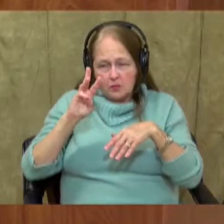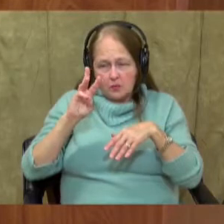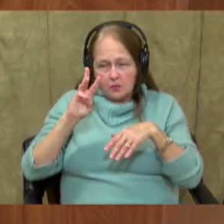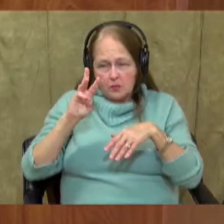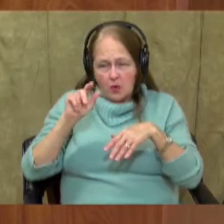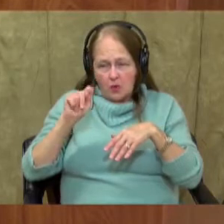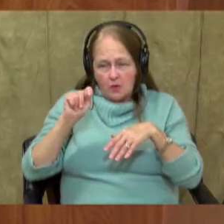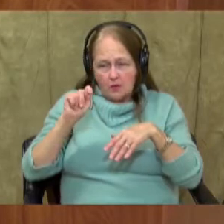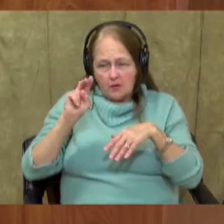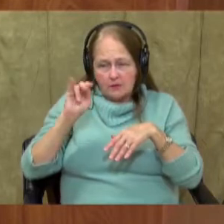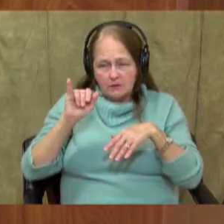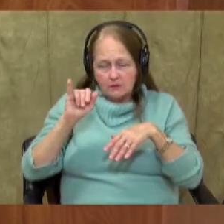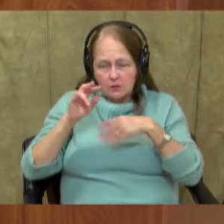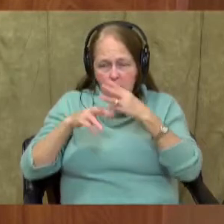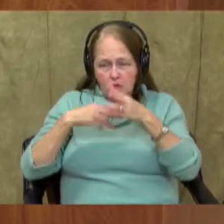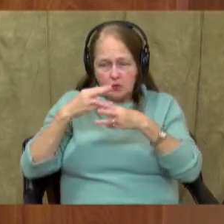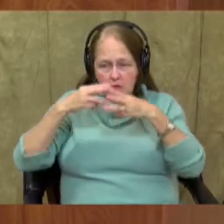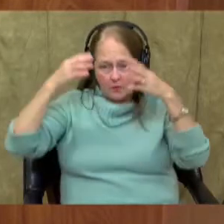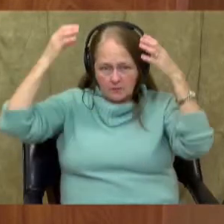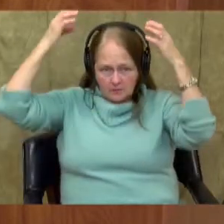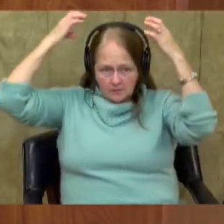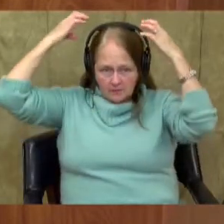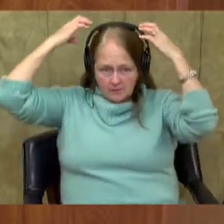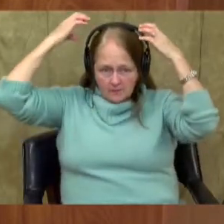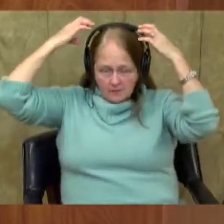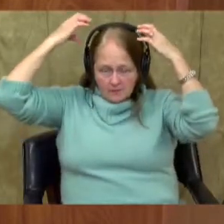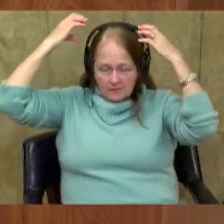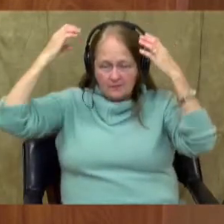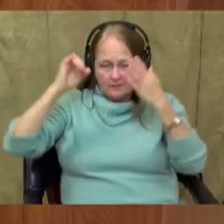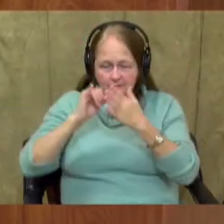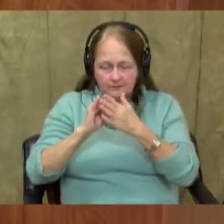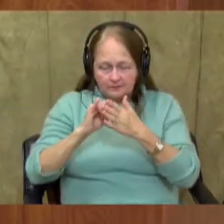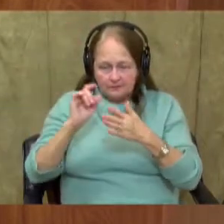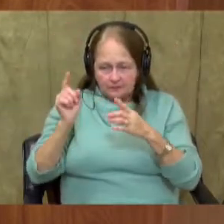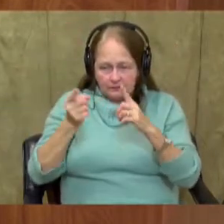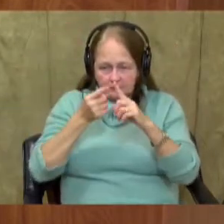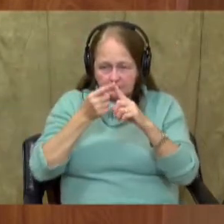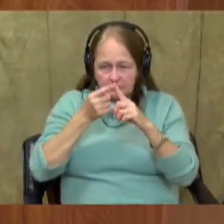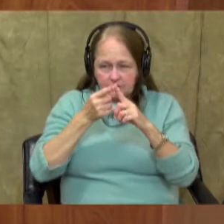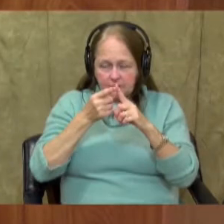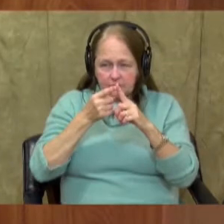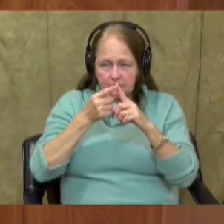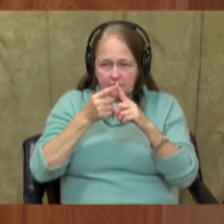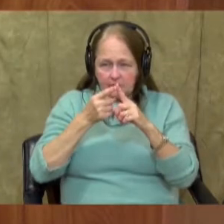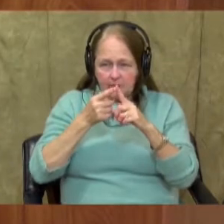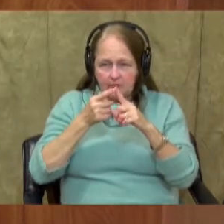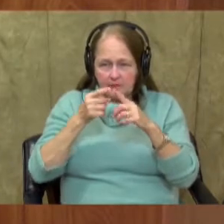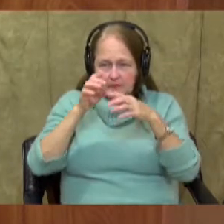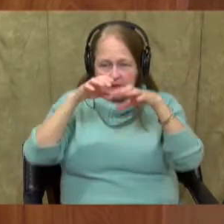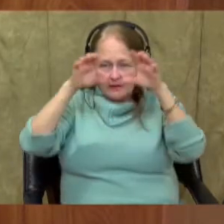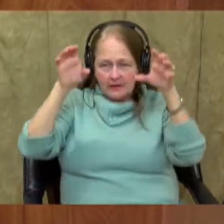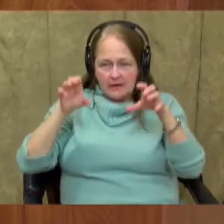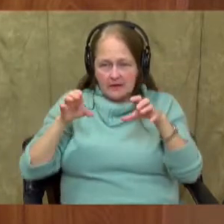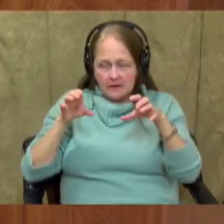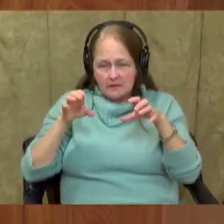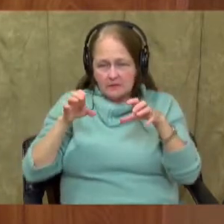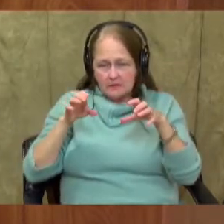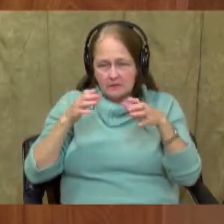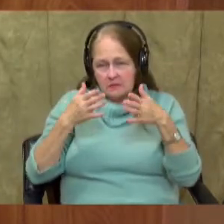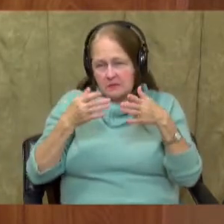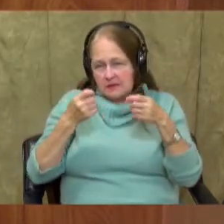to make their way to this castle. If he had seen the first castle, he might not have been so excited about it.